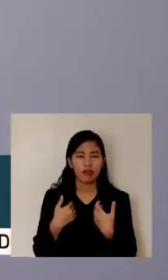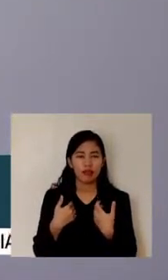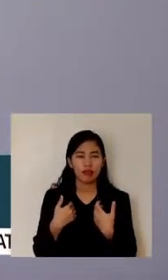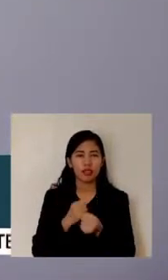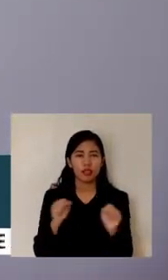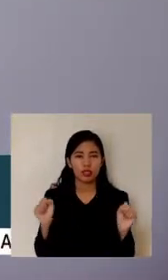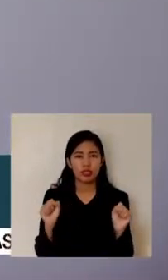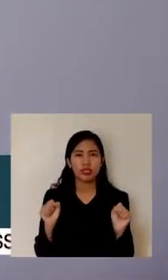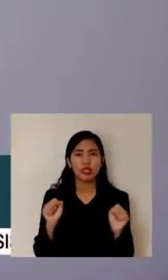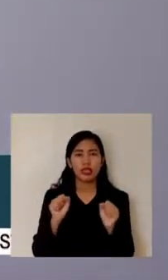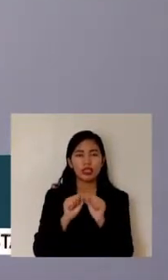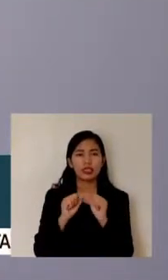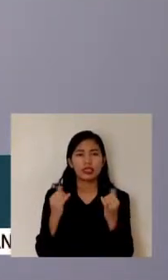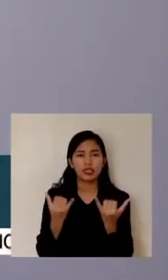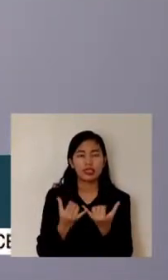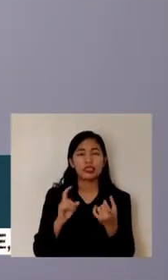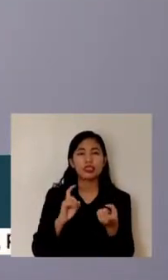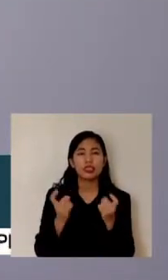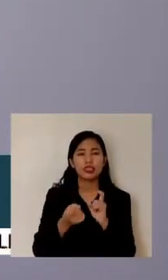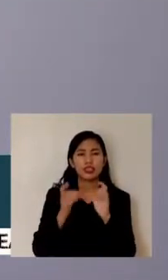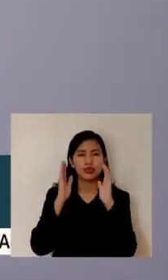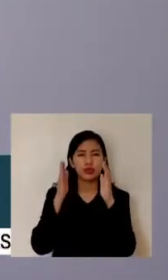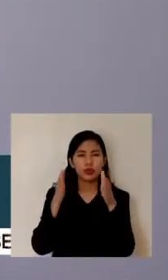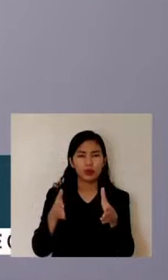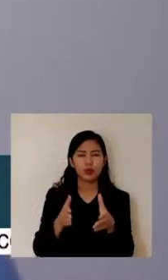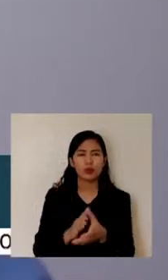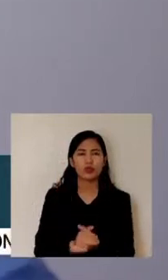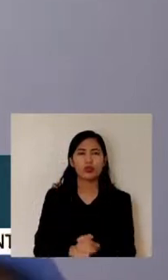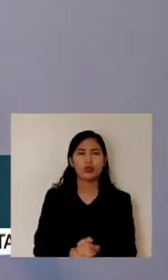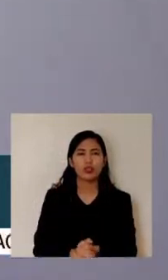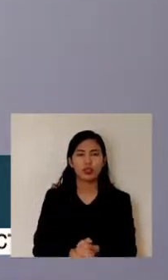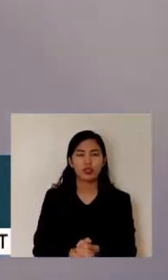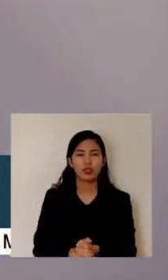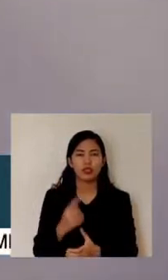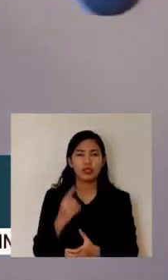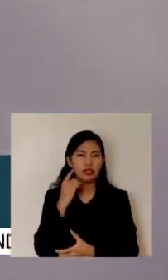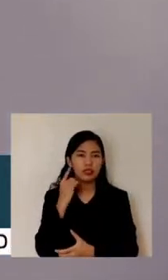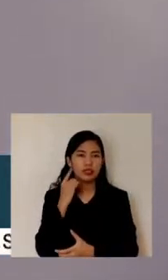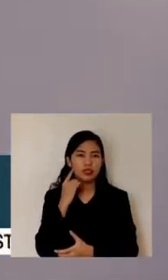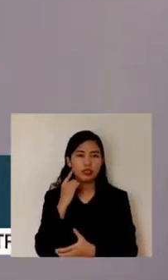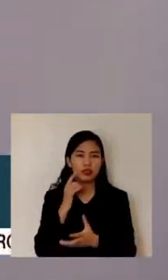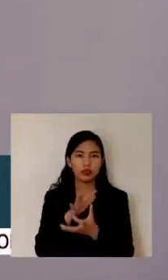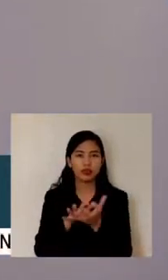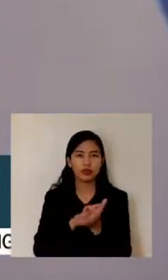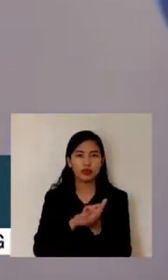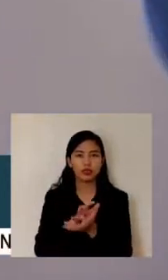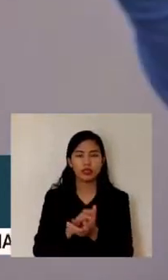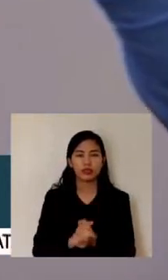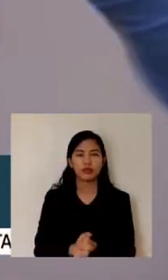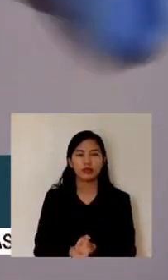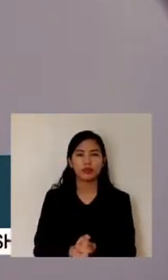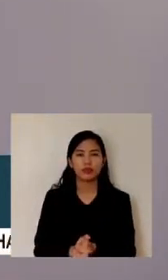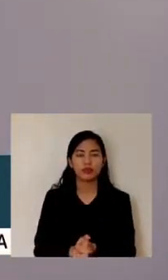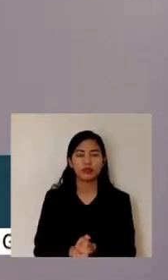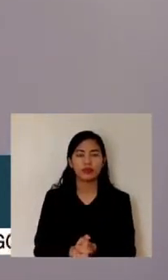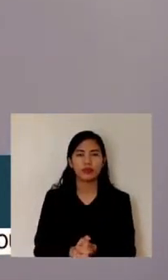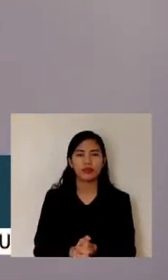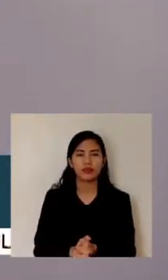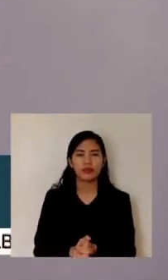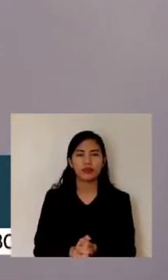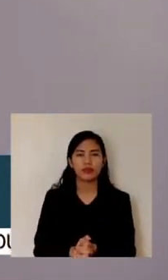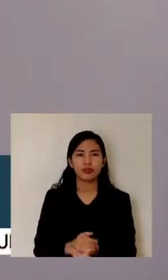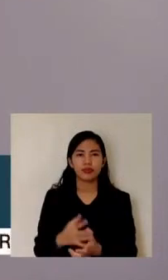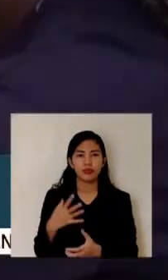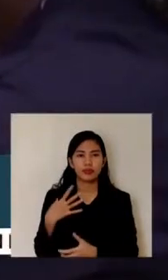switch the focus to supporting vulnerable individuals, rather than imposing national rules, according to a draft policy seen